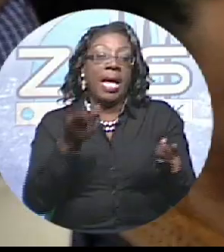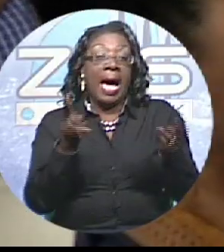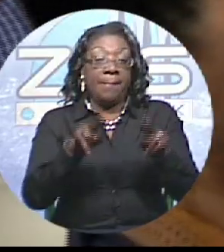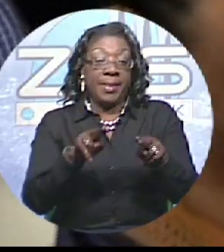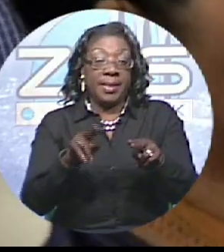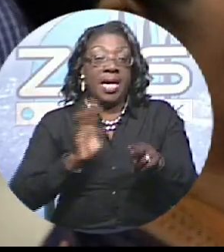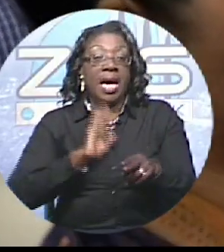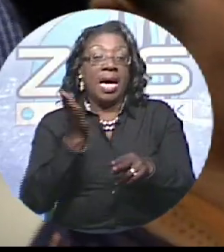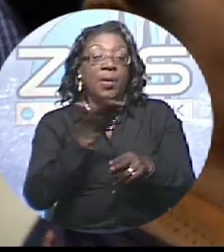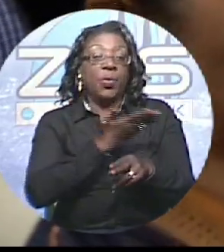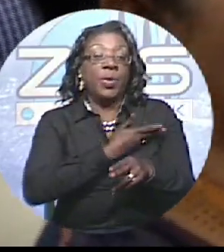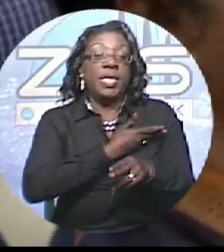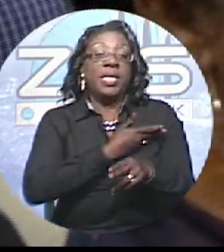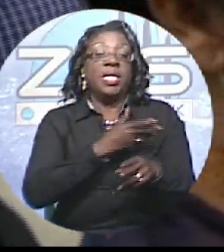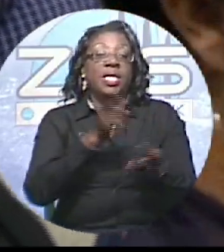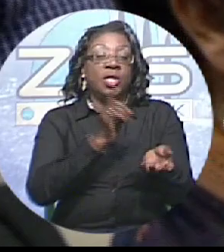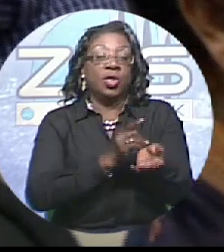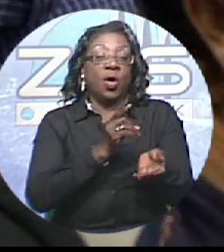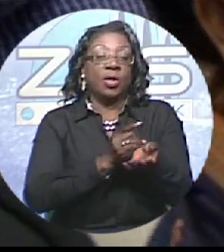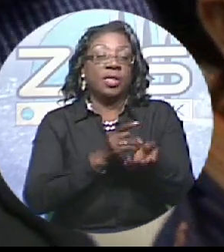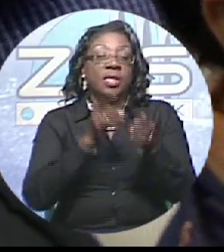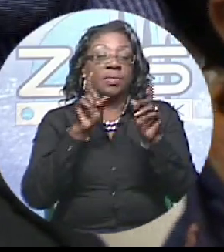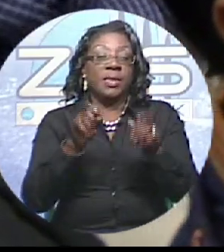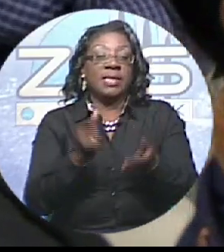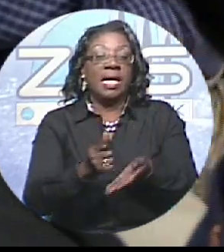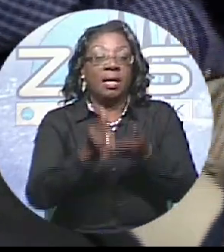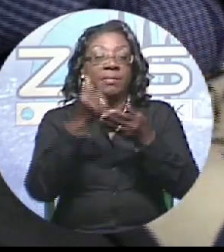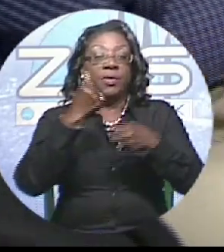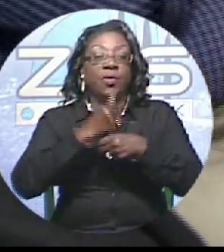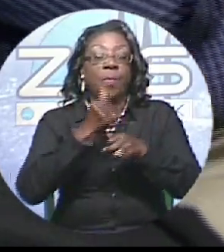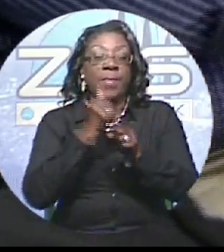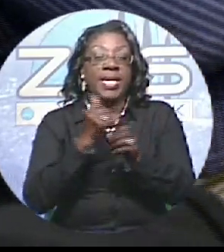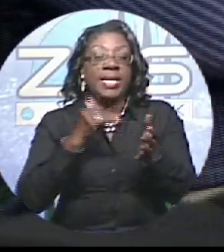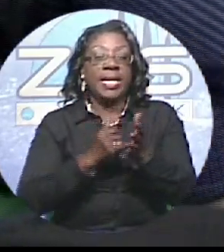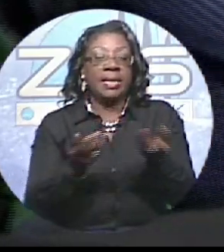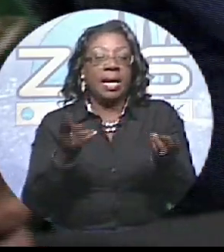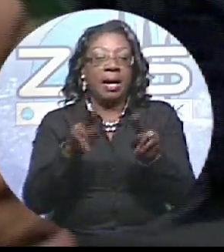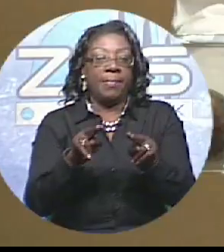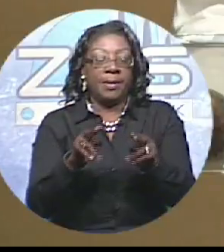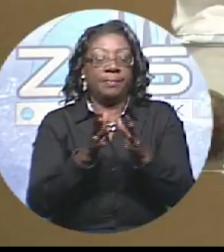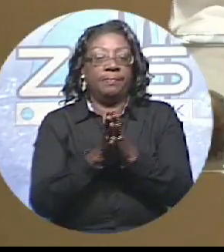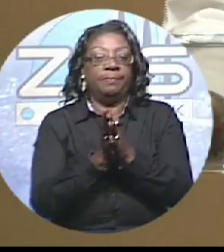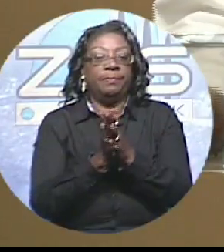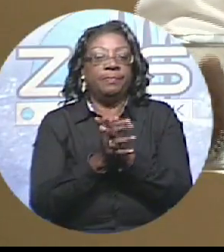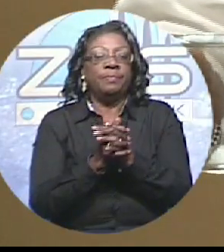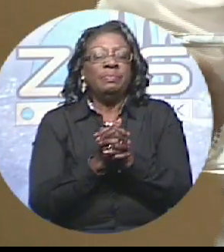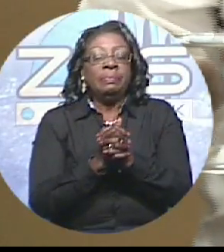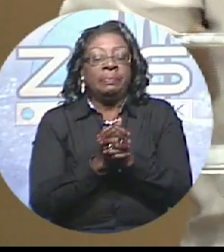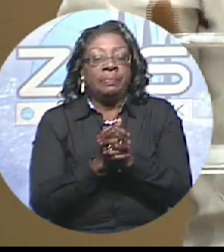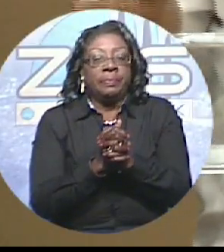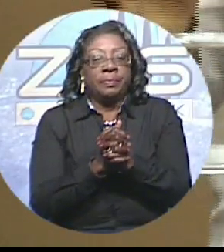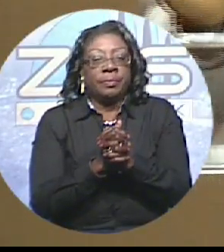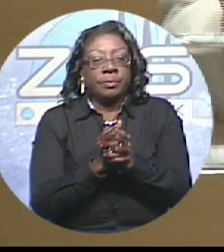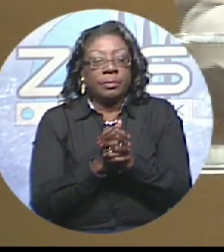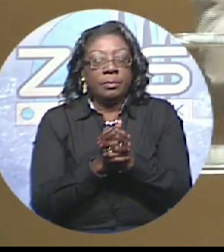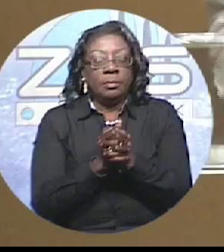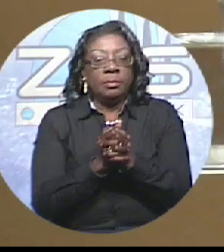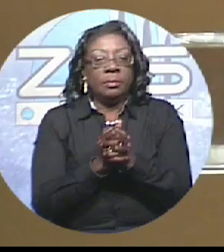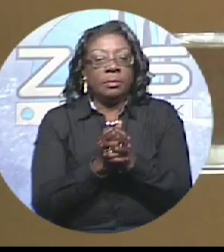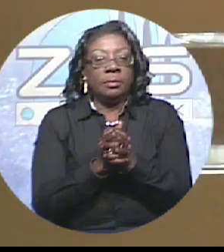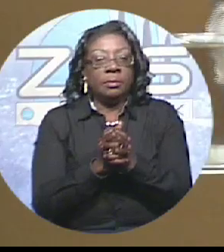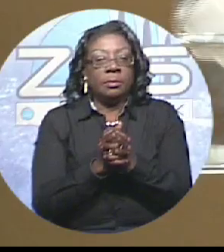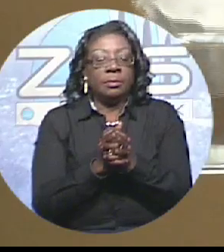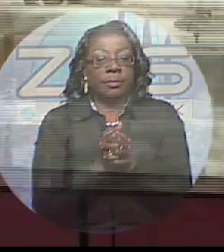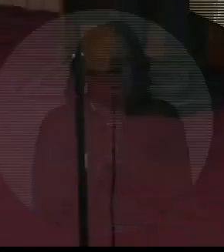end of the day, officials are hoping to improve the quality of life for all Bahamians through NHI. C.S. Gatterly, ZNS